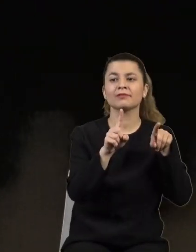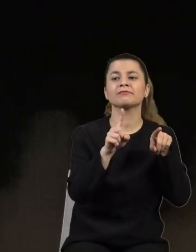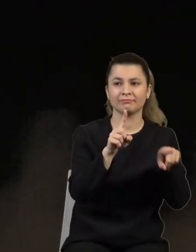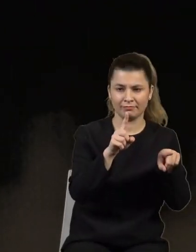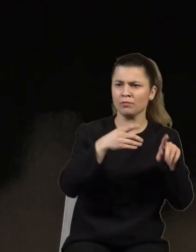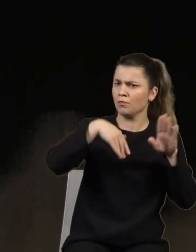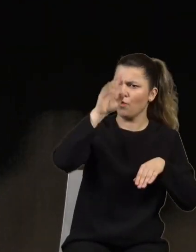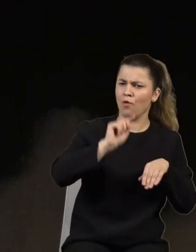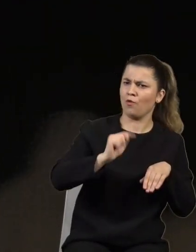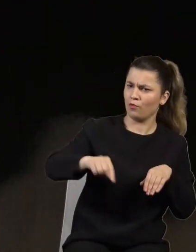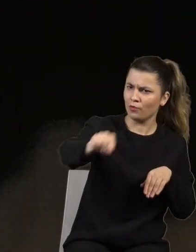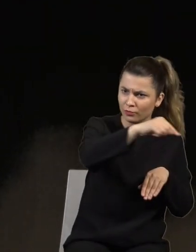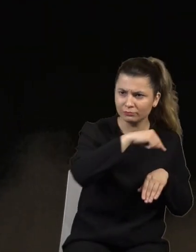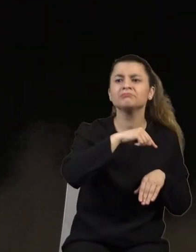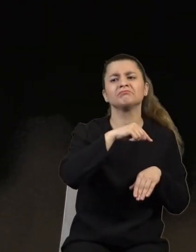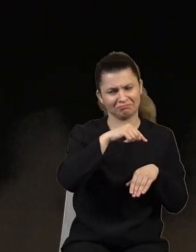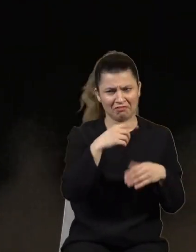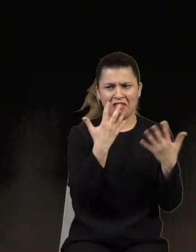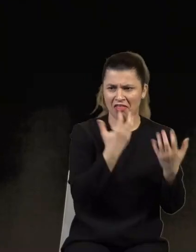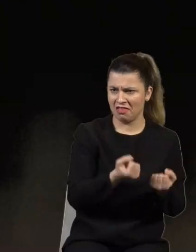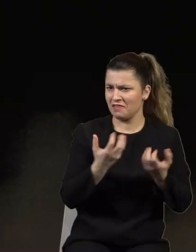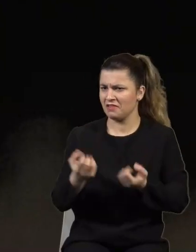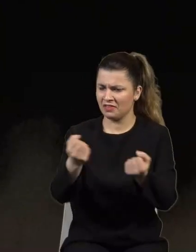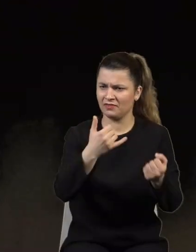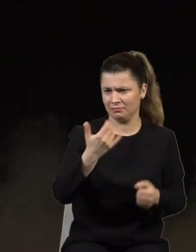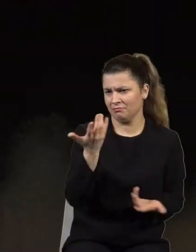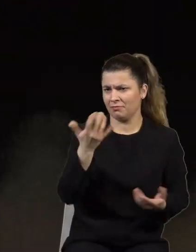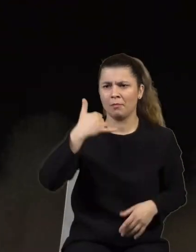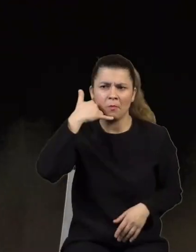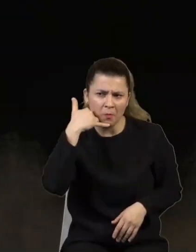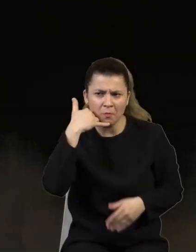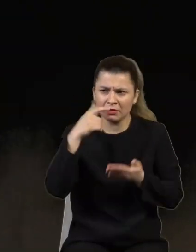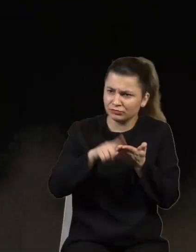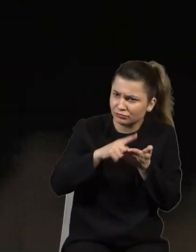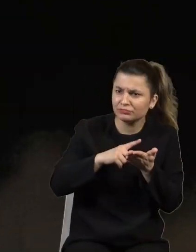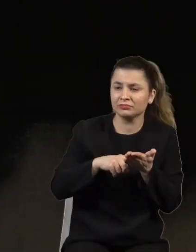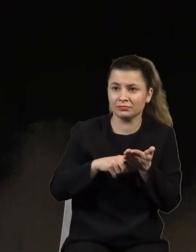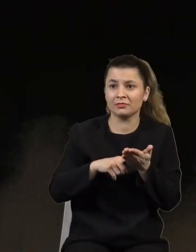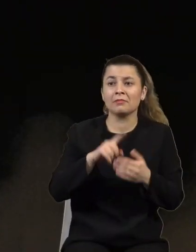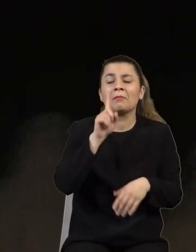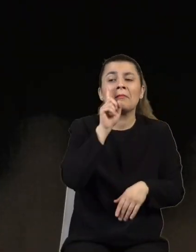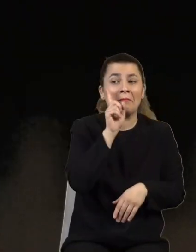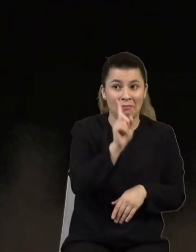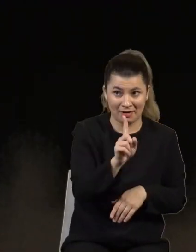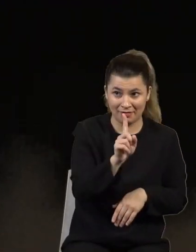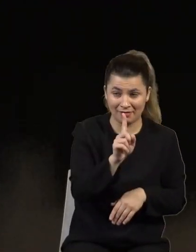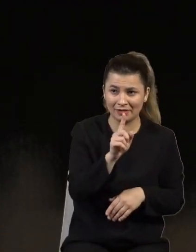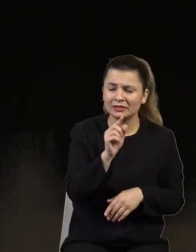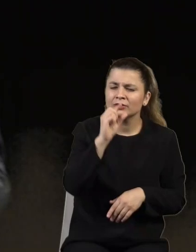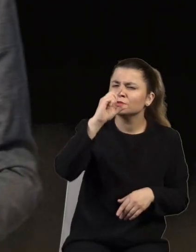phones, but only few of them were like a computer in a pocket.